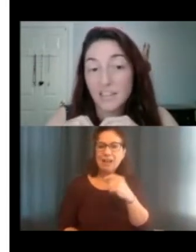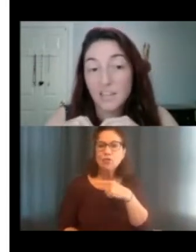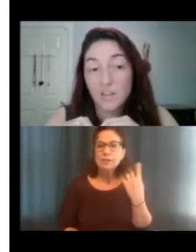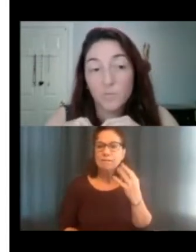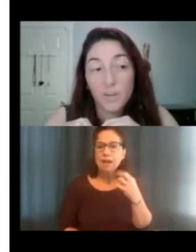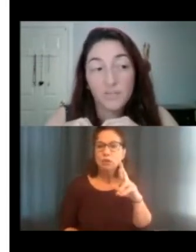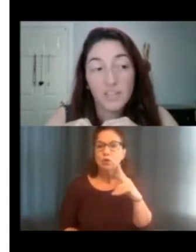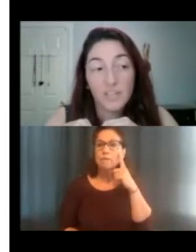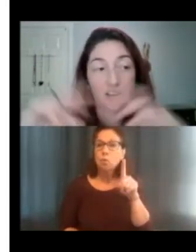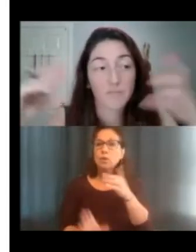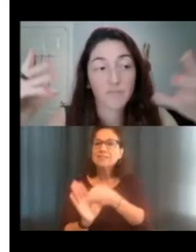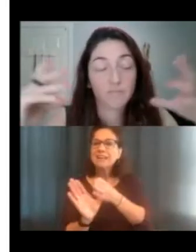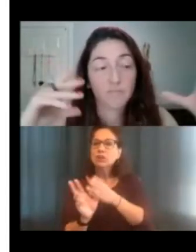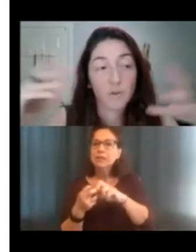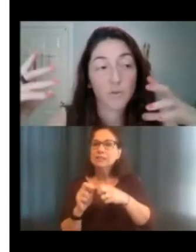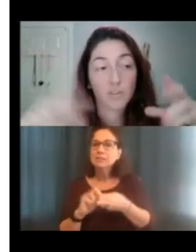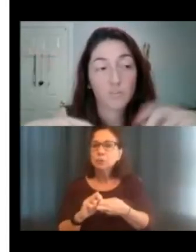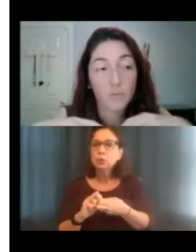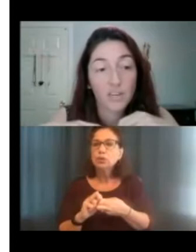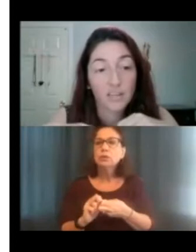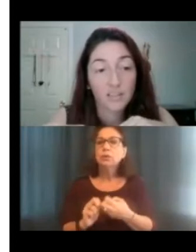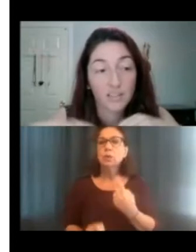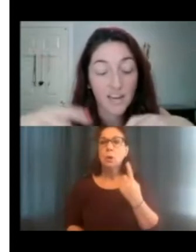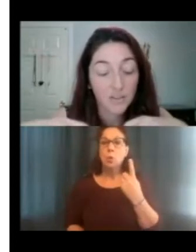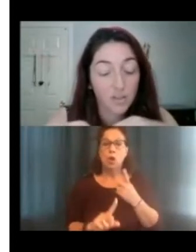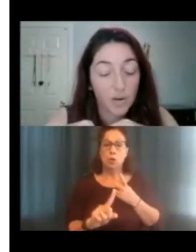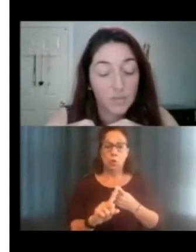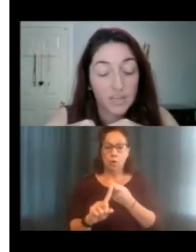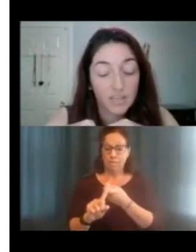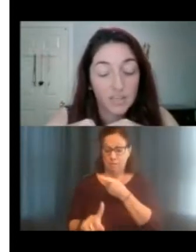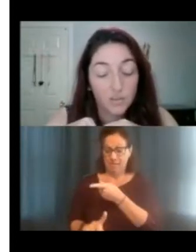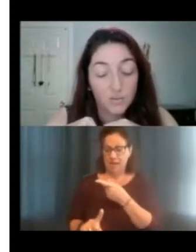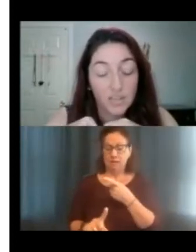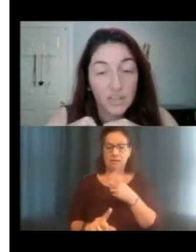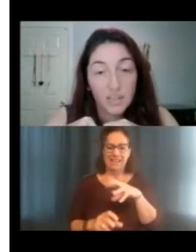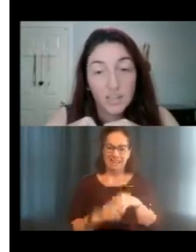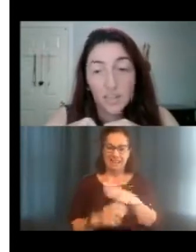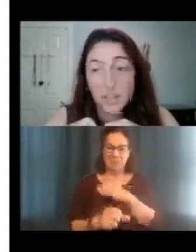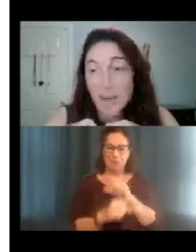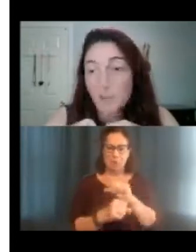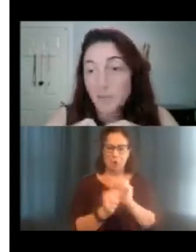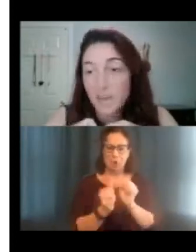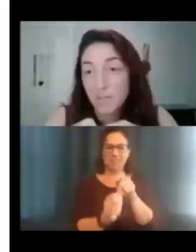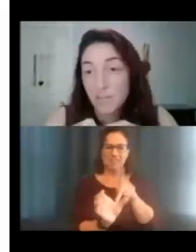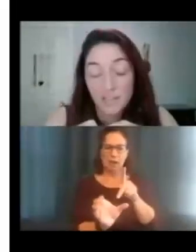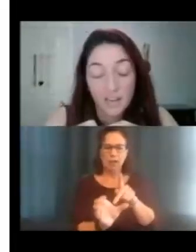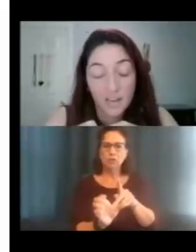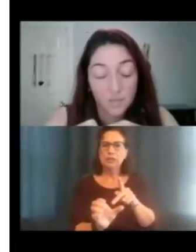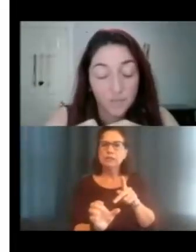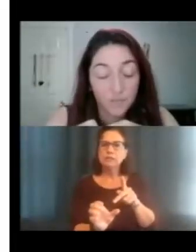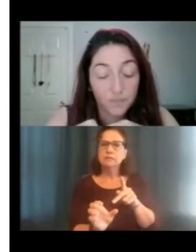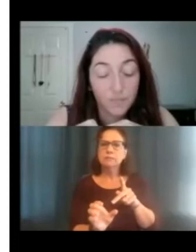that, one of the kind of goals of my work in the psychiatry department is to see how